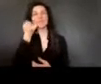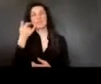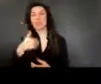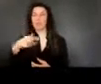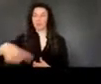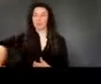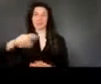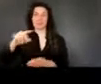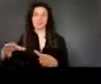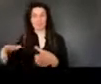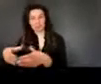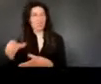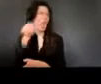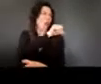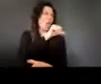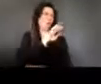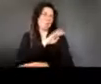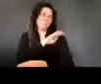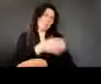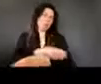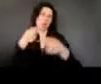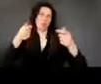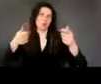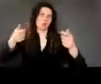in Taksim, again, we try to explain it